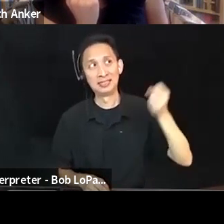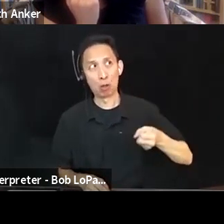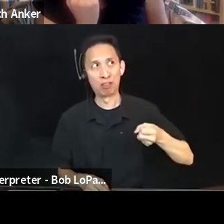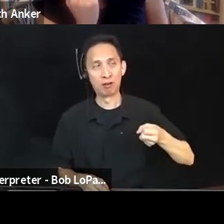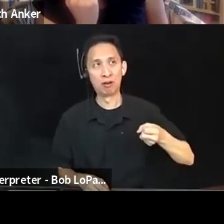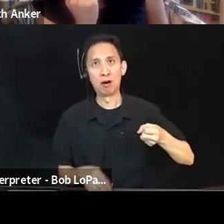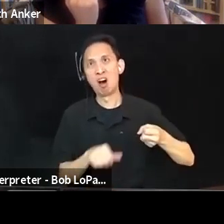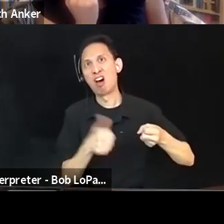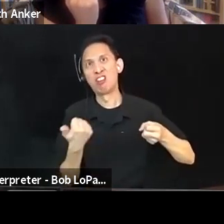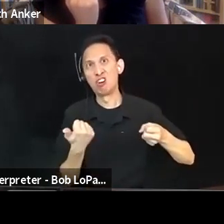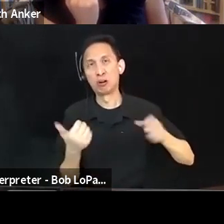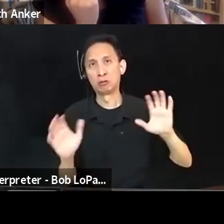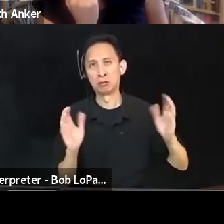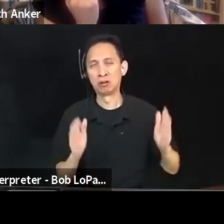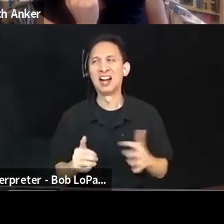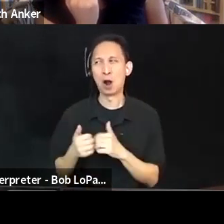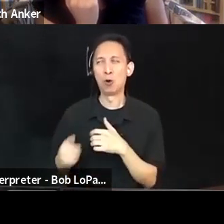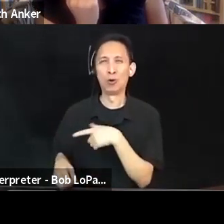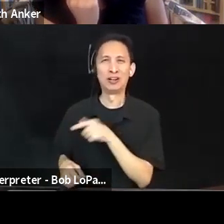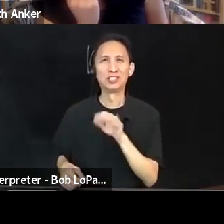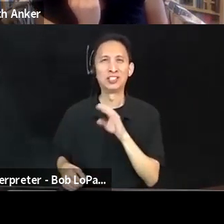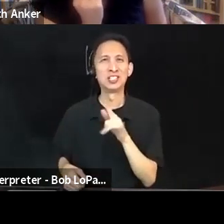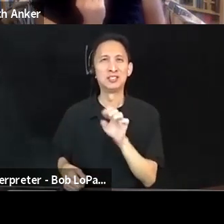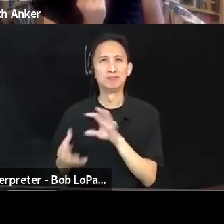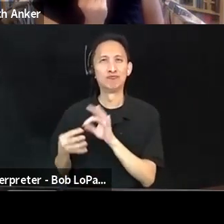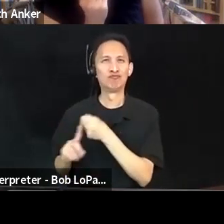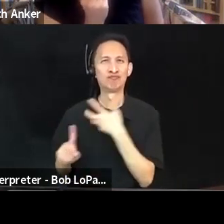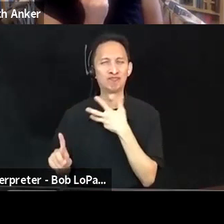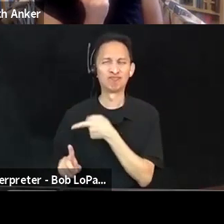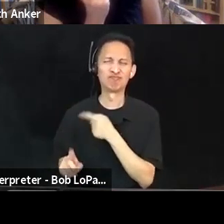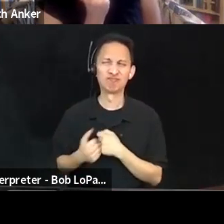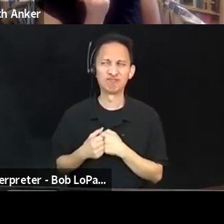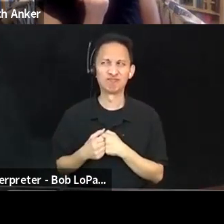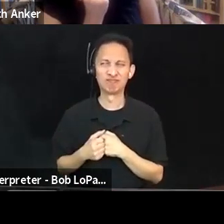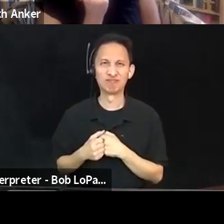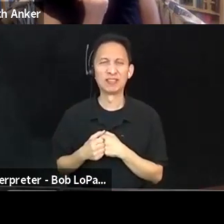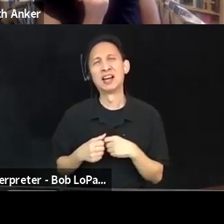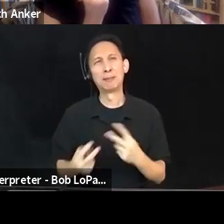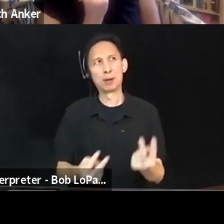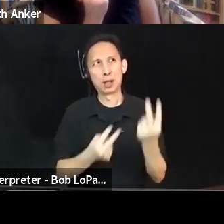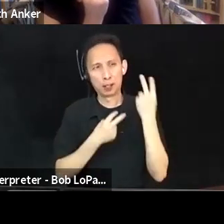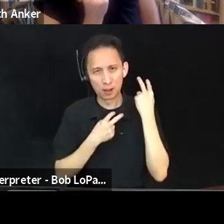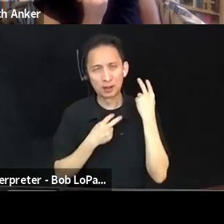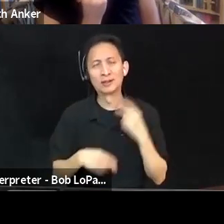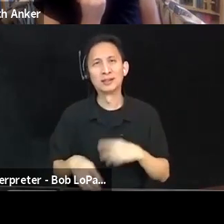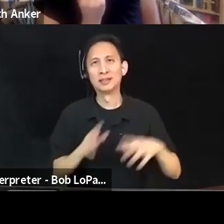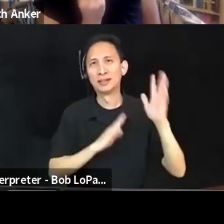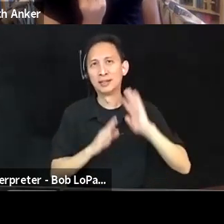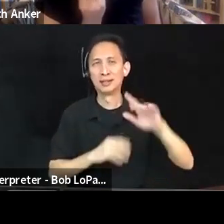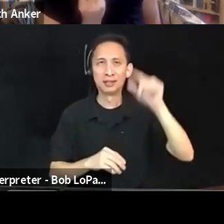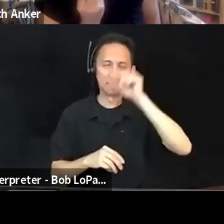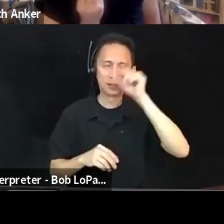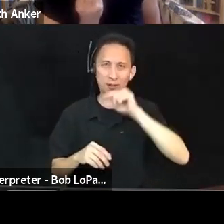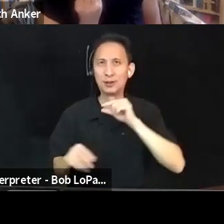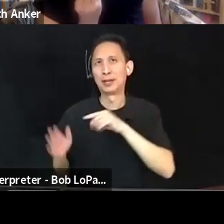way Achille maps it out. And I think if we understand civil war, particularly through, the early important Greek model, which Achille points out, and